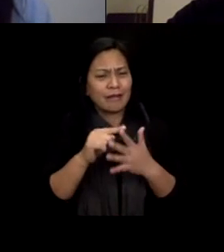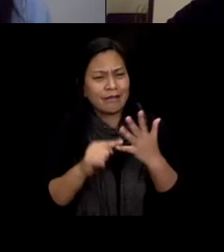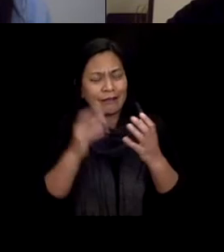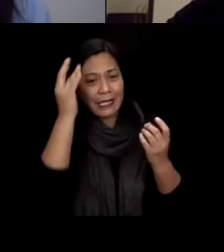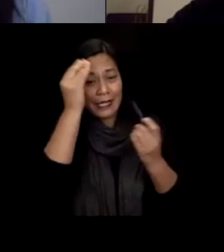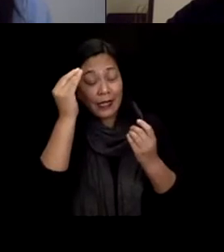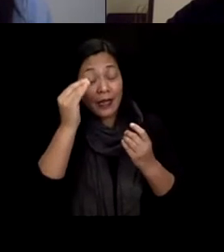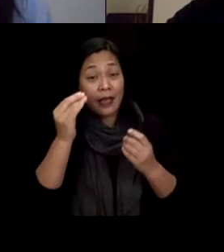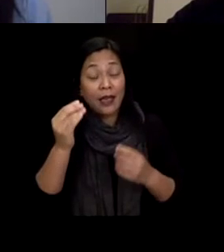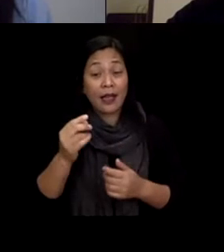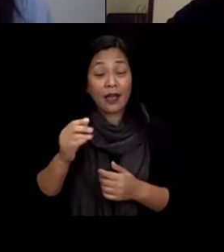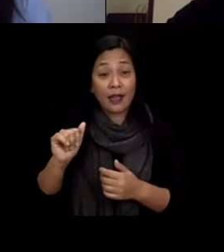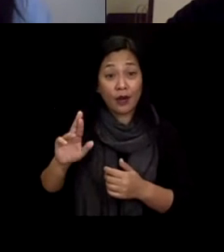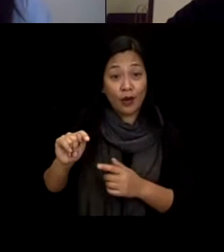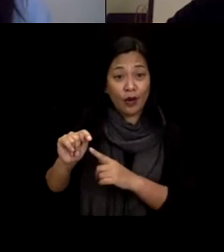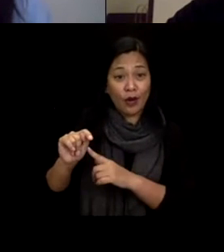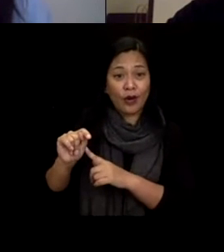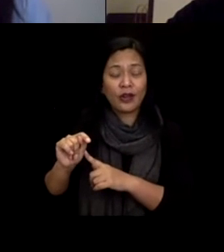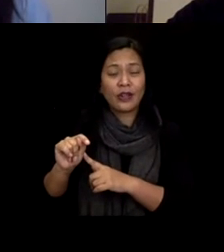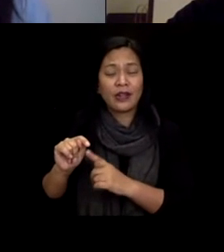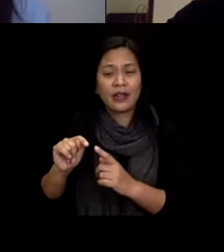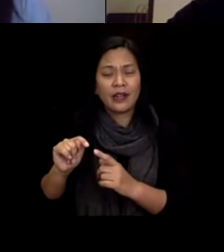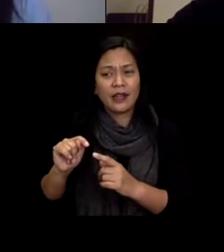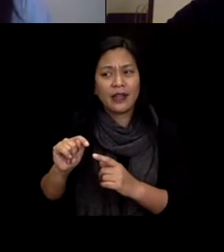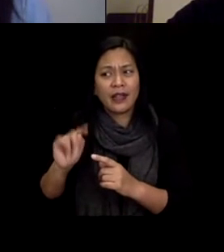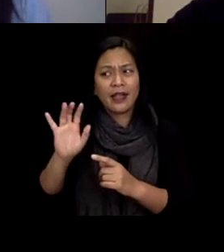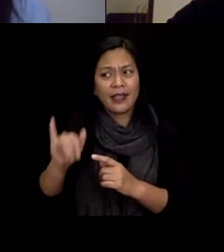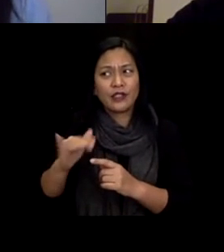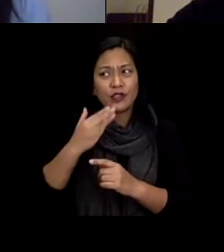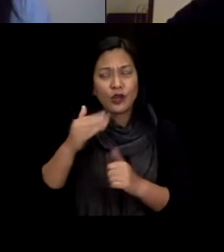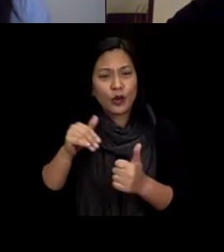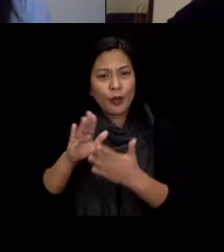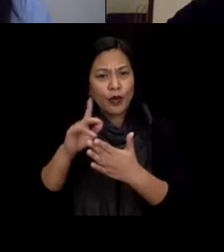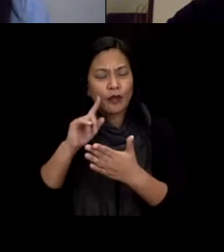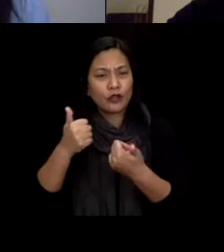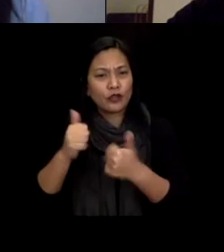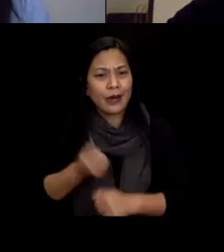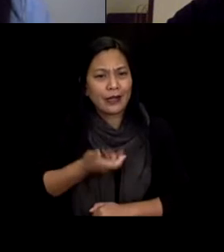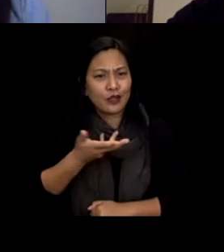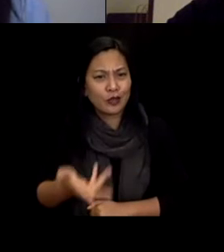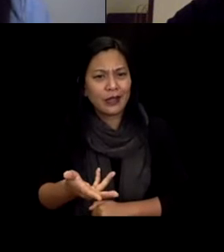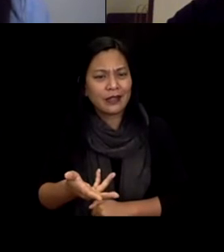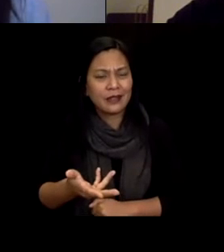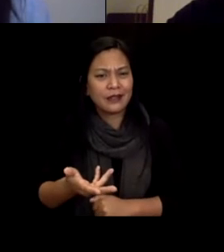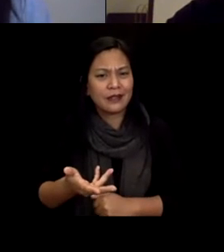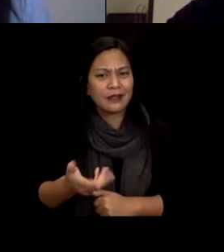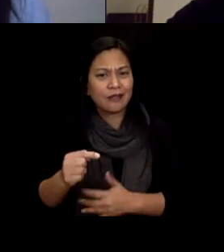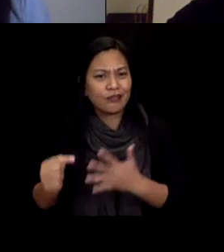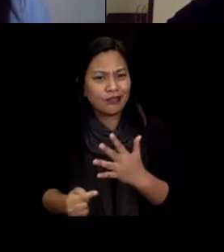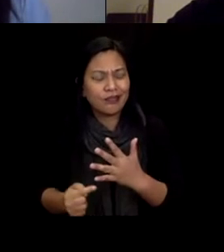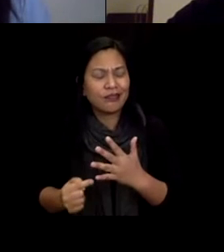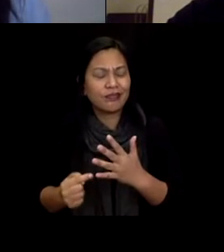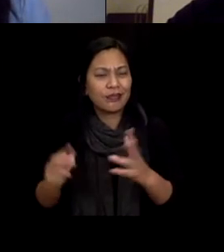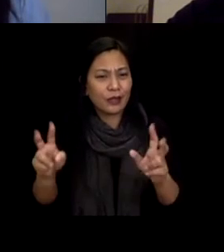can be, you know, obviously, like we're championing art that's a vehicle to talk about these things, but it's not easy. I did